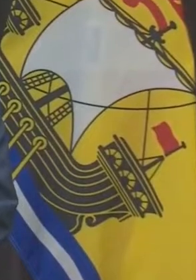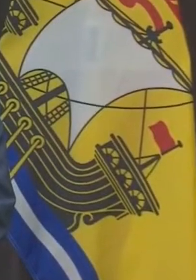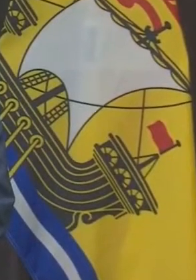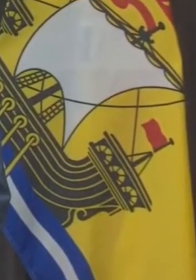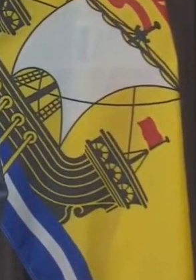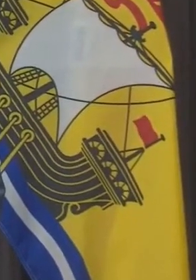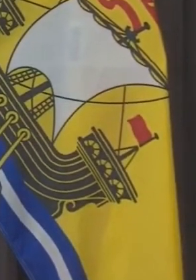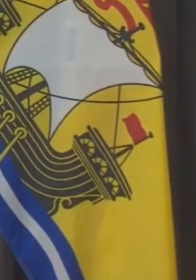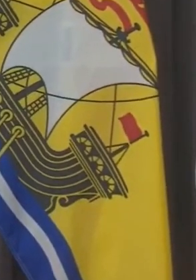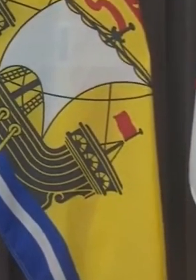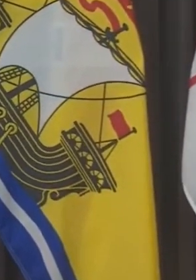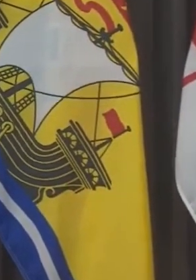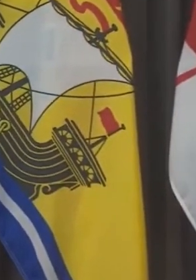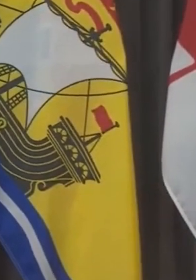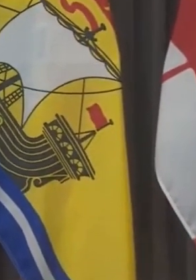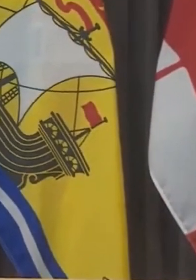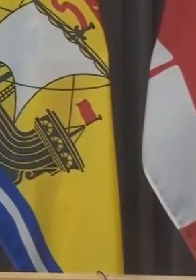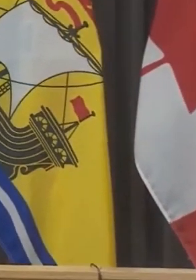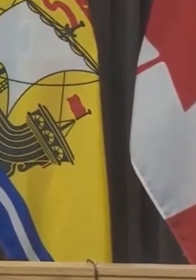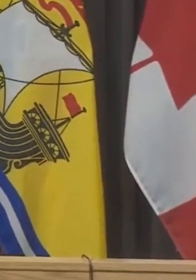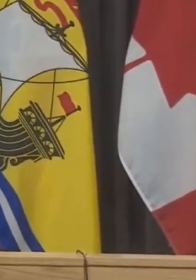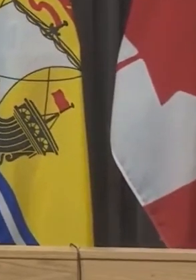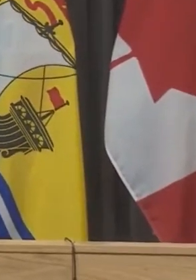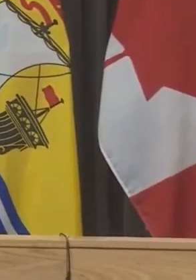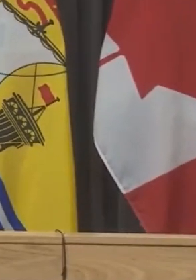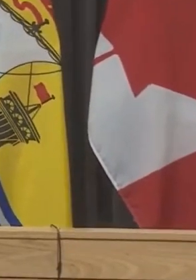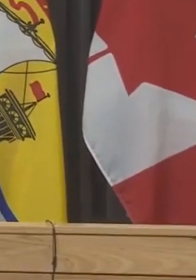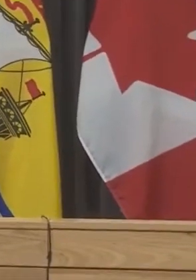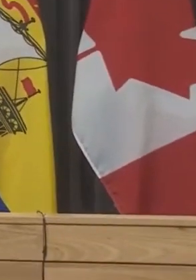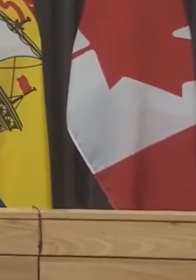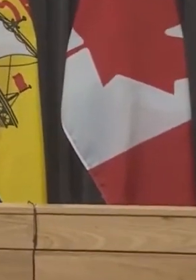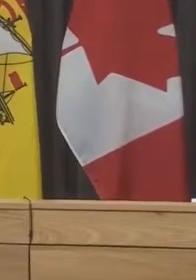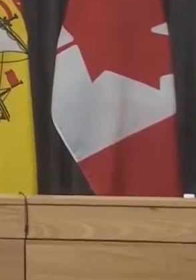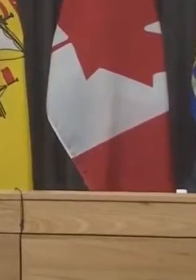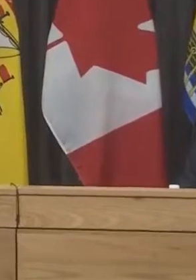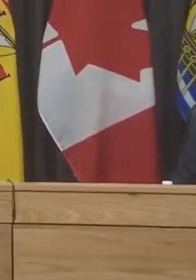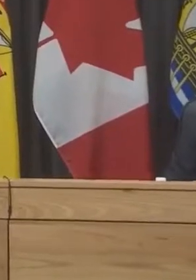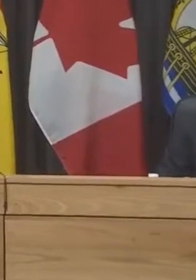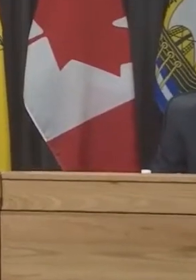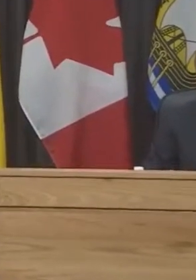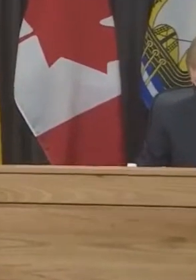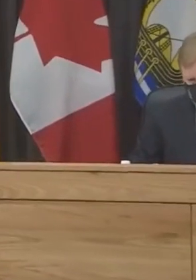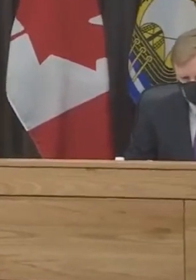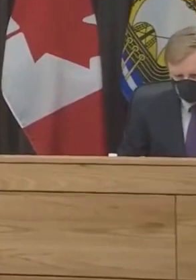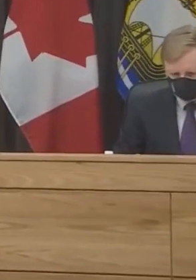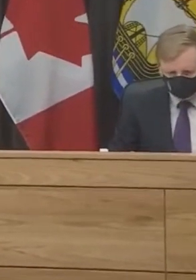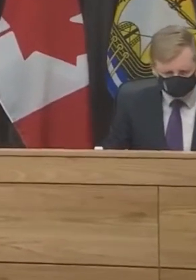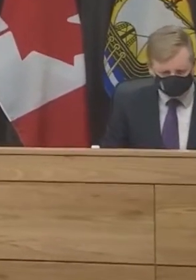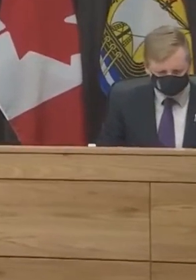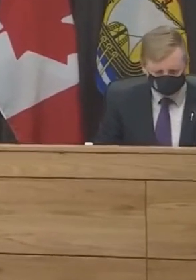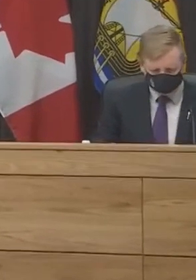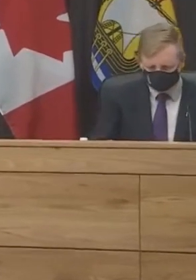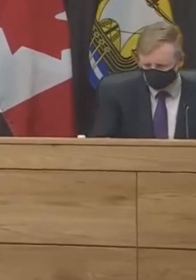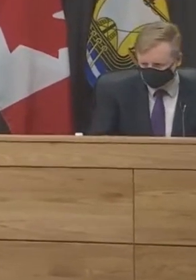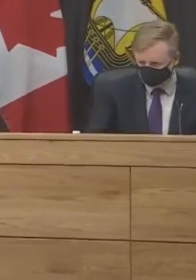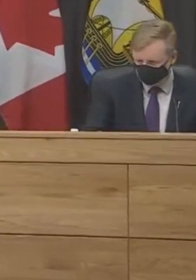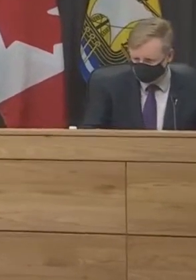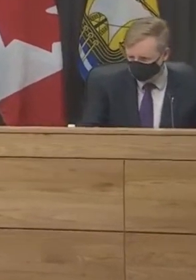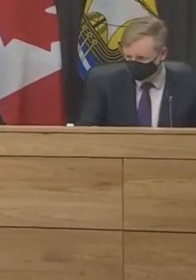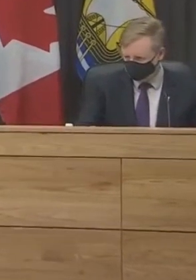Chief Medical Officer of Health, and the Honorable Dominic Cardy, Minister of Education and Early Childhood